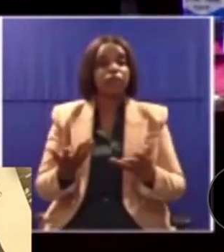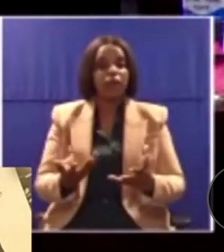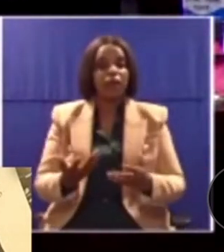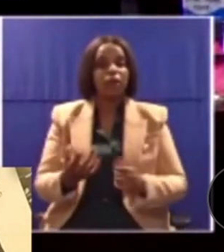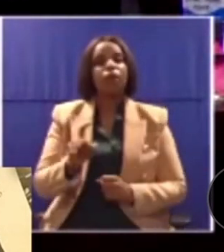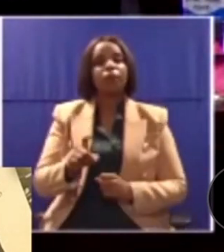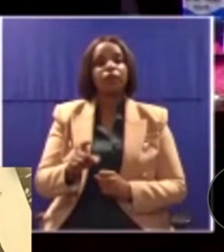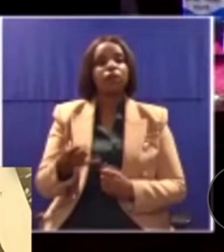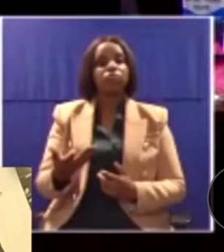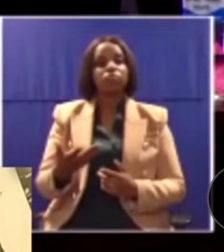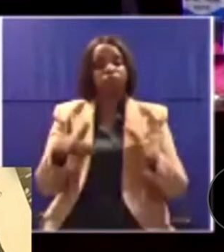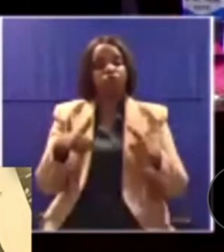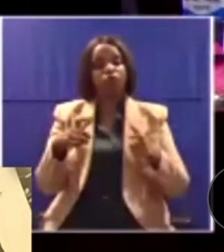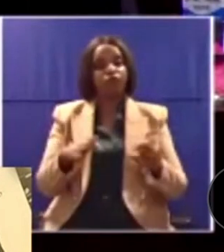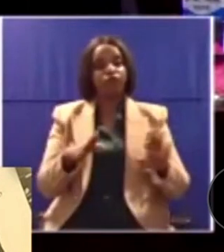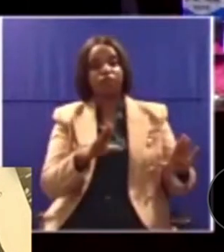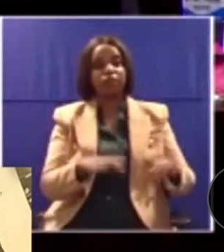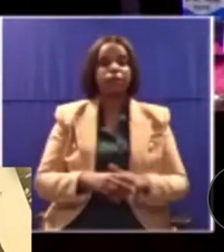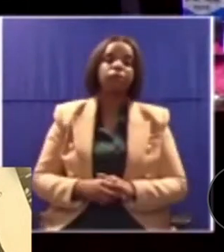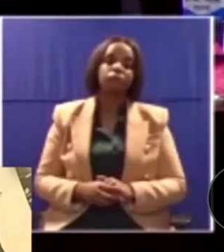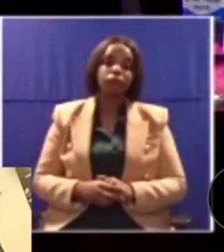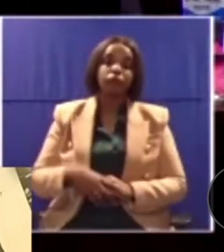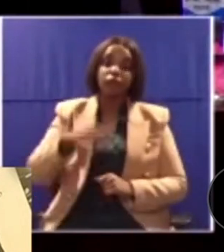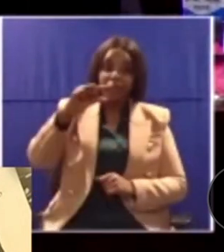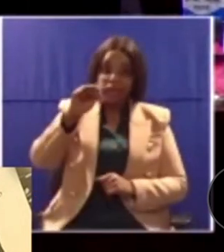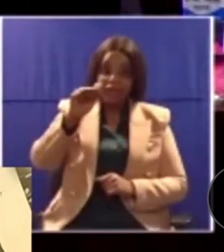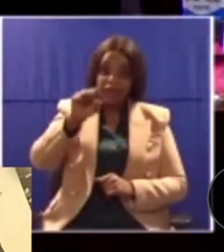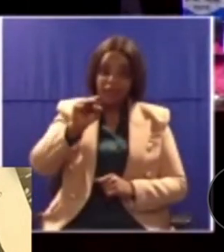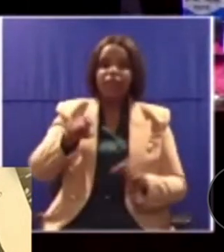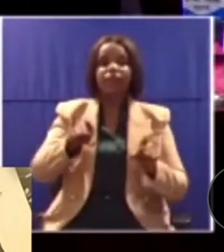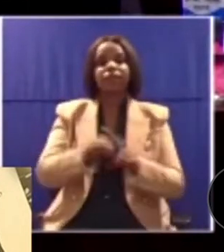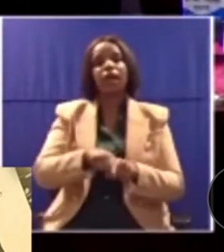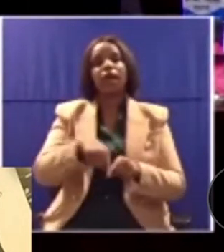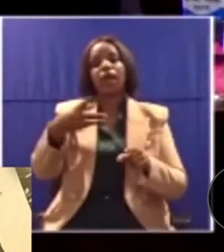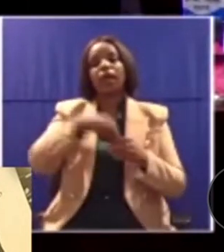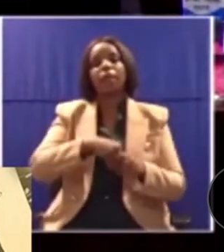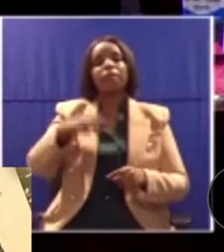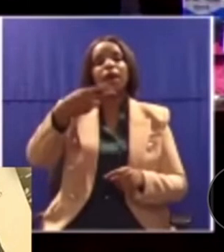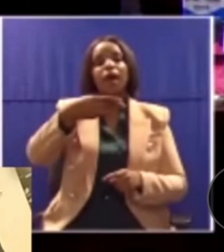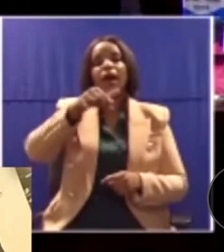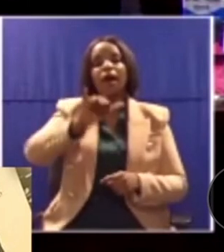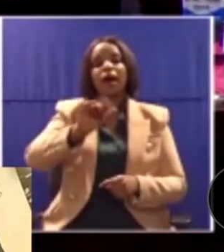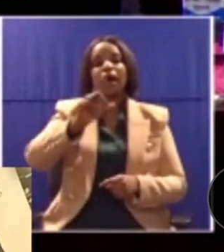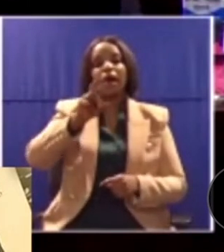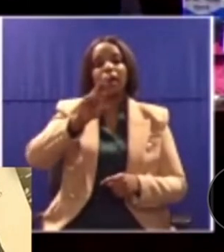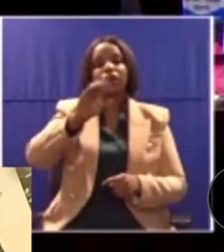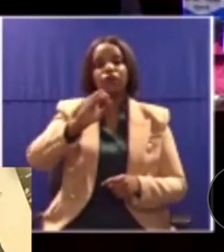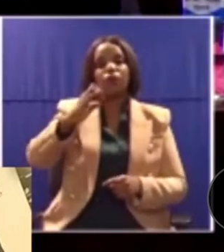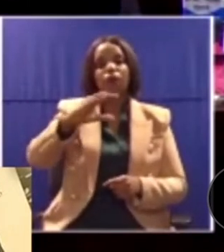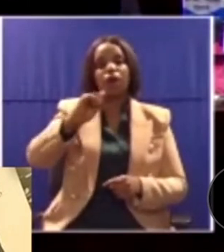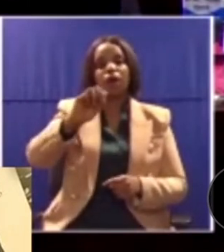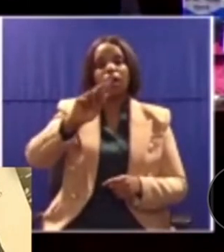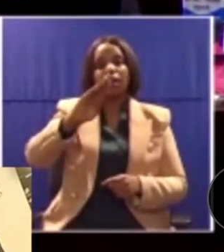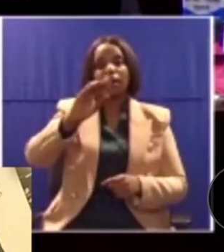fossilized hydrocarbons. Gas is also a fossilized hydrocarbon, unless it is a hydrogen gas, which